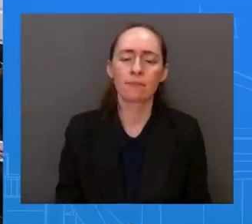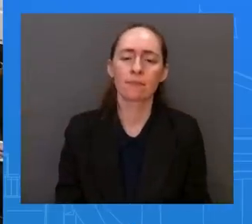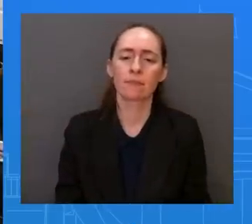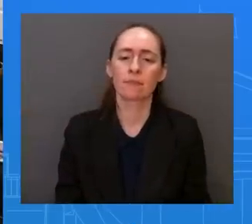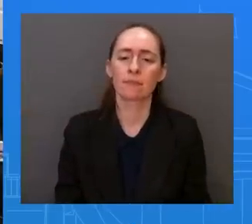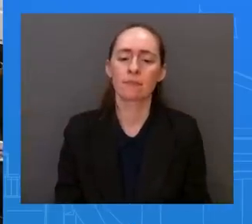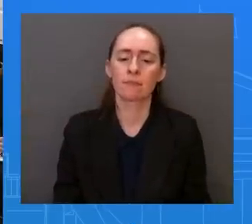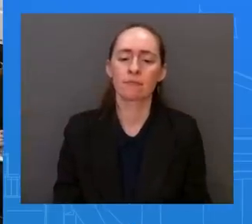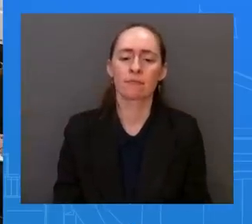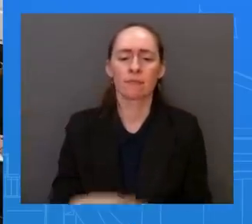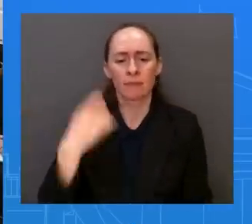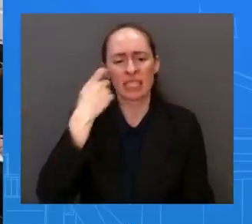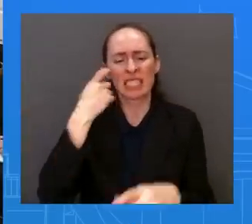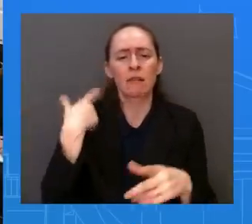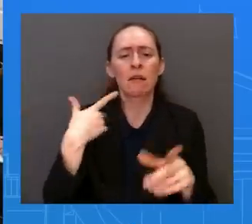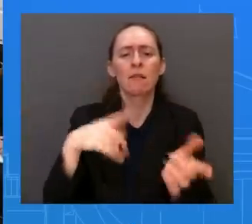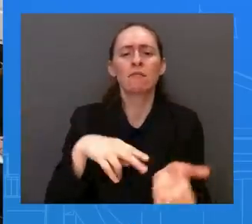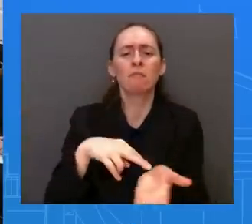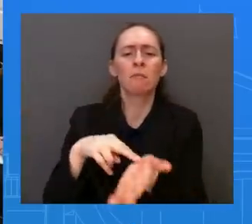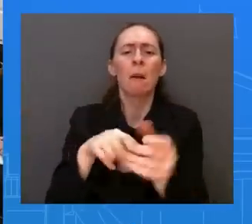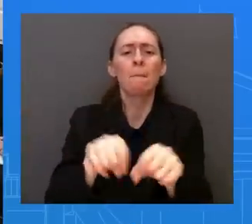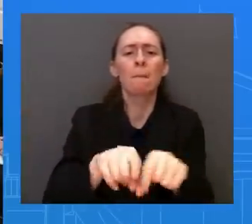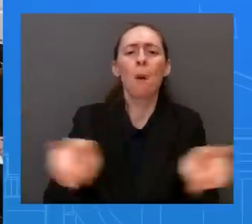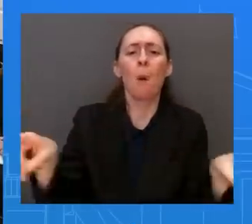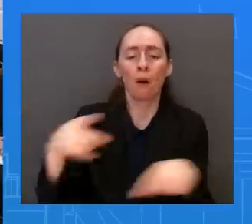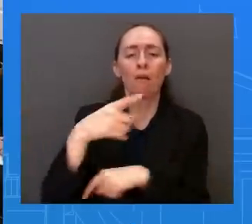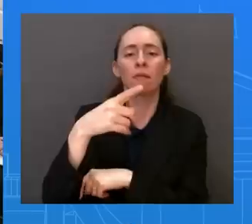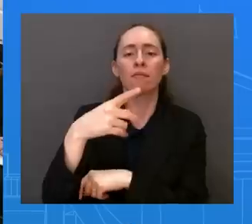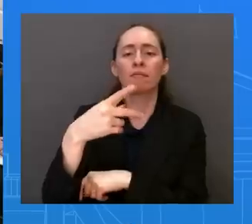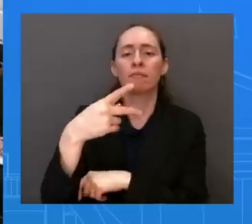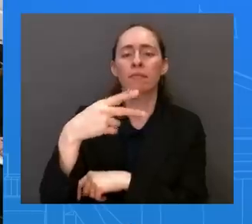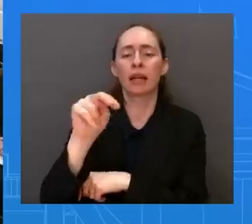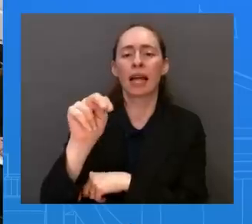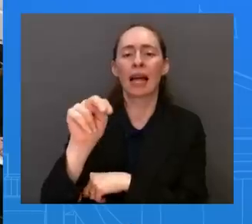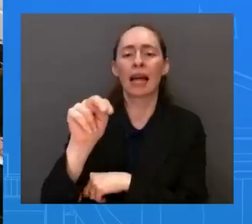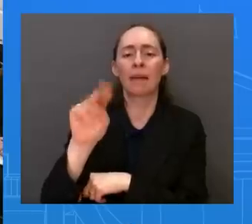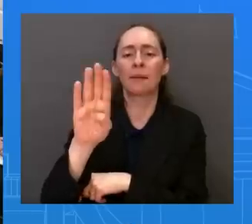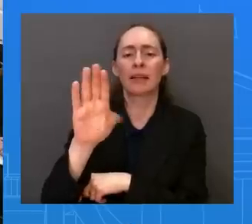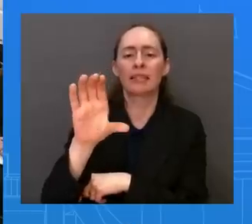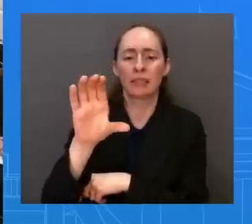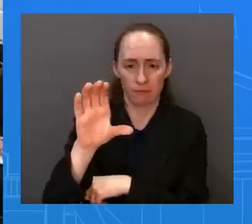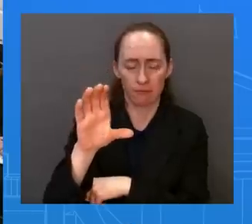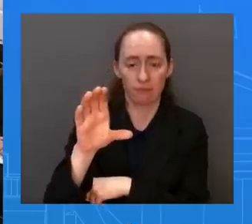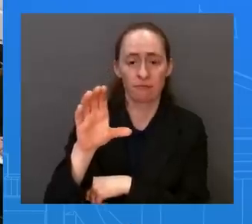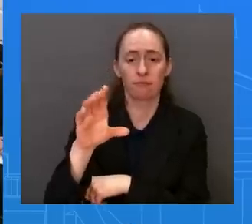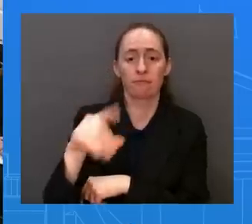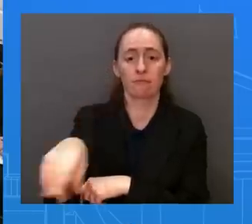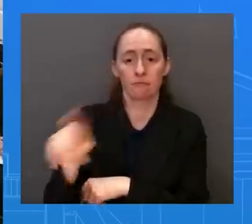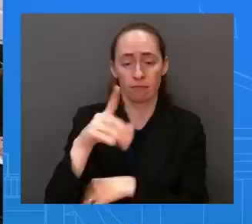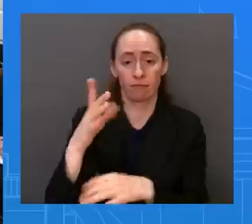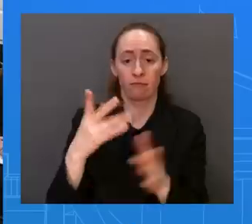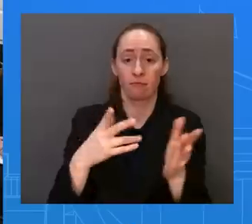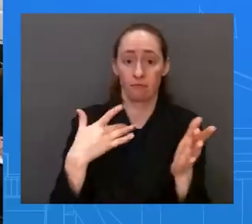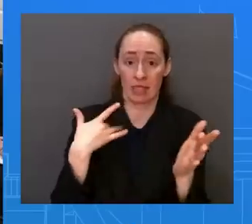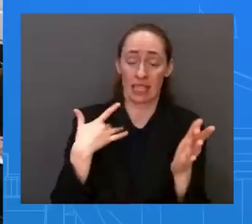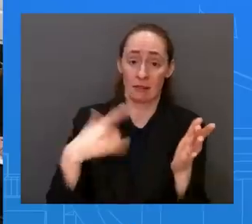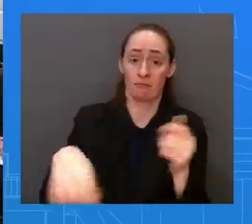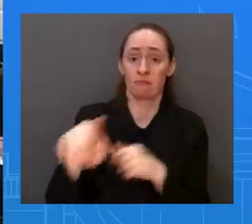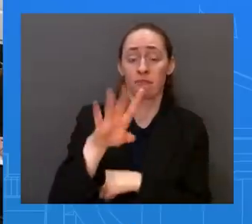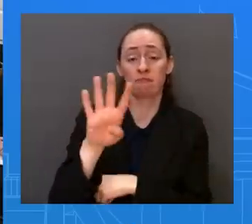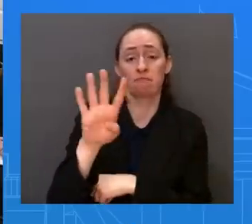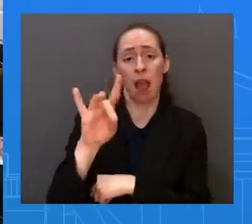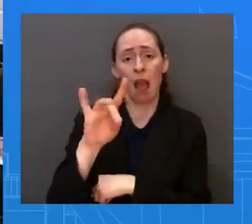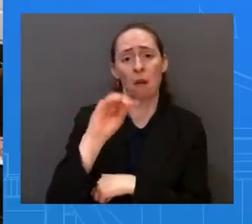poll. Is Biden honest and trustworthy? 34% yes, 48% no. Ability to handle a